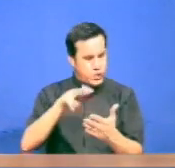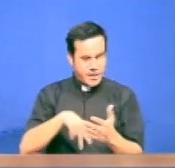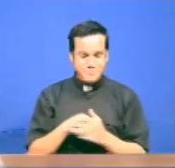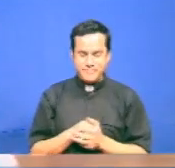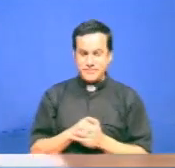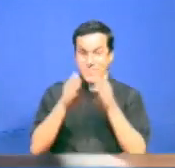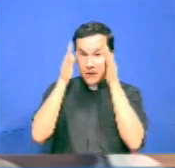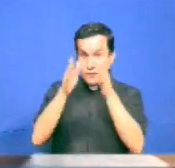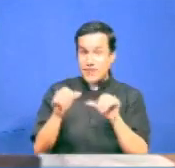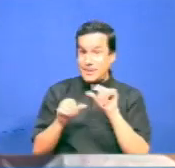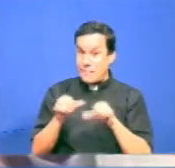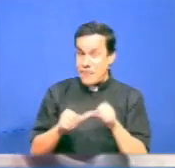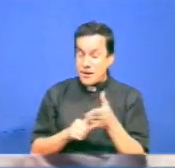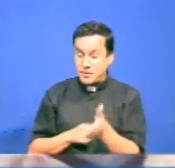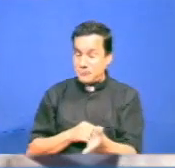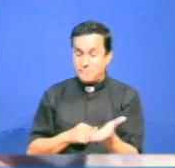Tusiba Gwane. Let's not